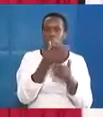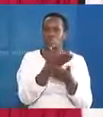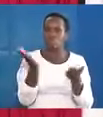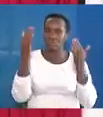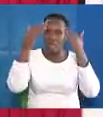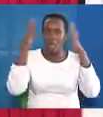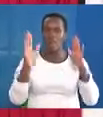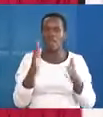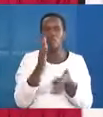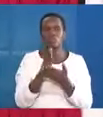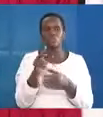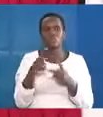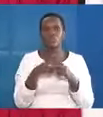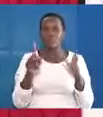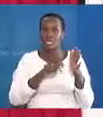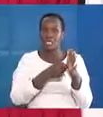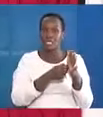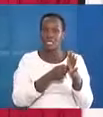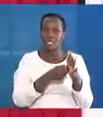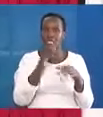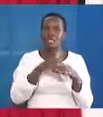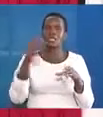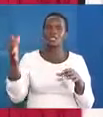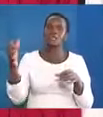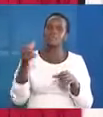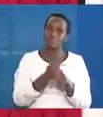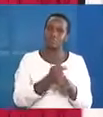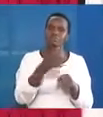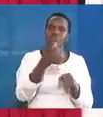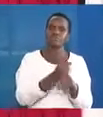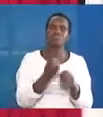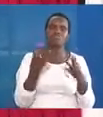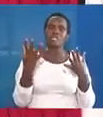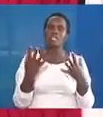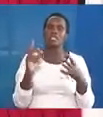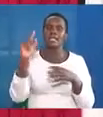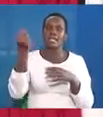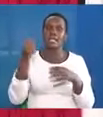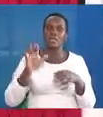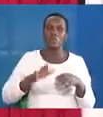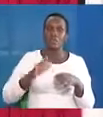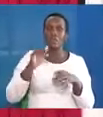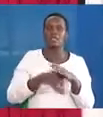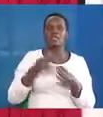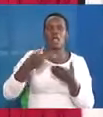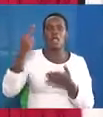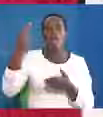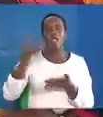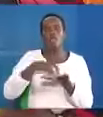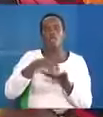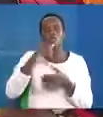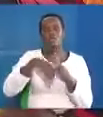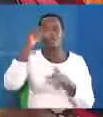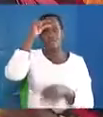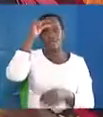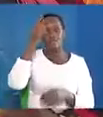been instrumental in placing many Kenyan women in high positions in government.